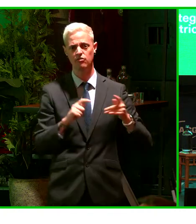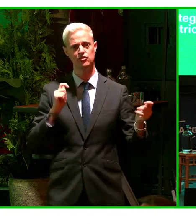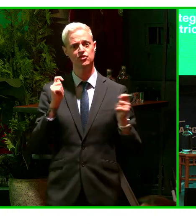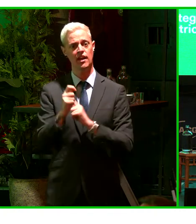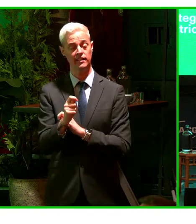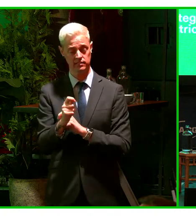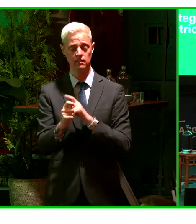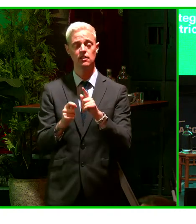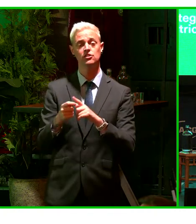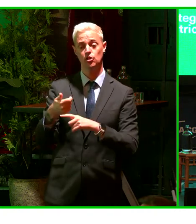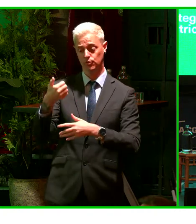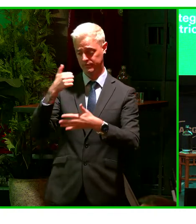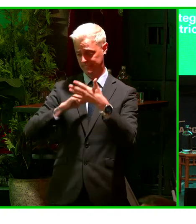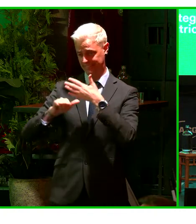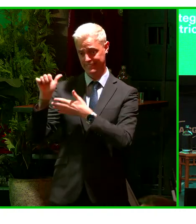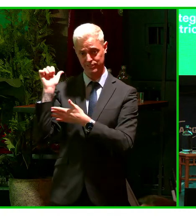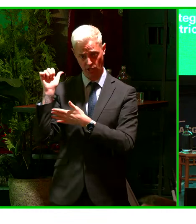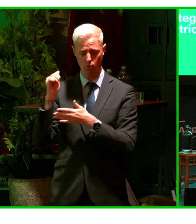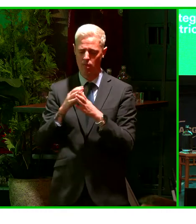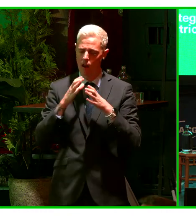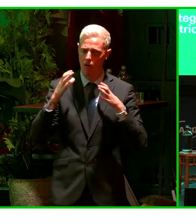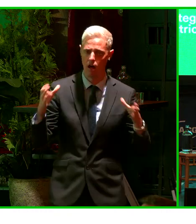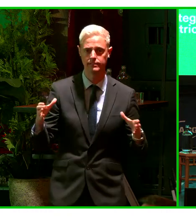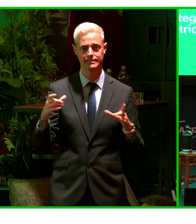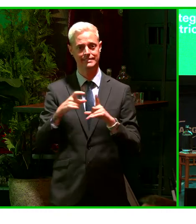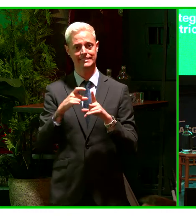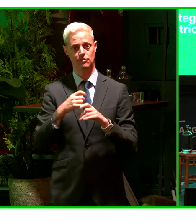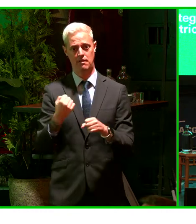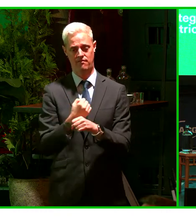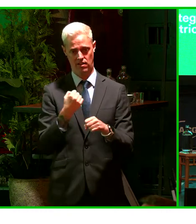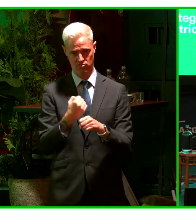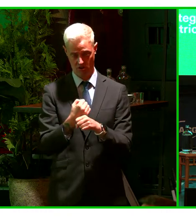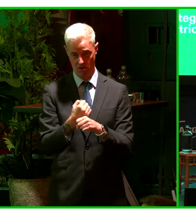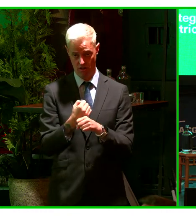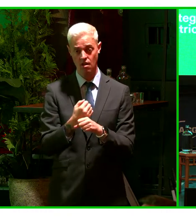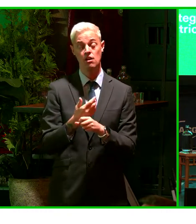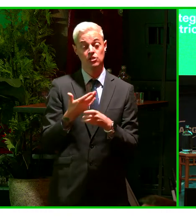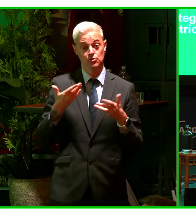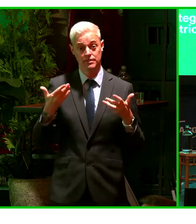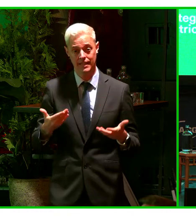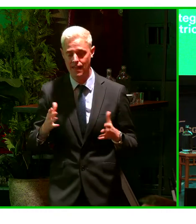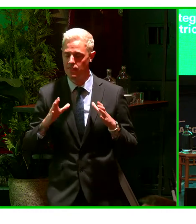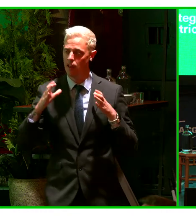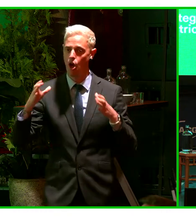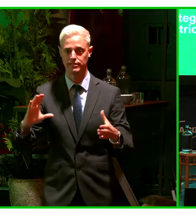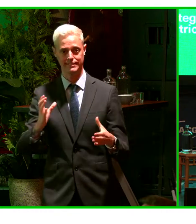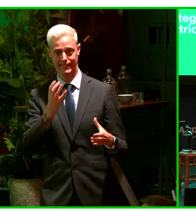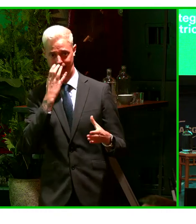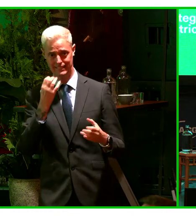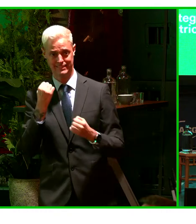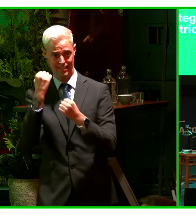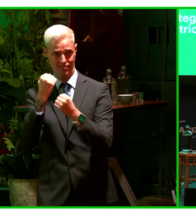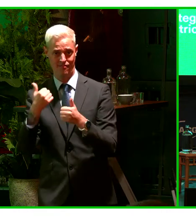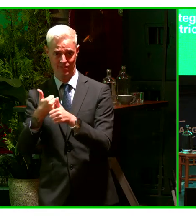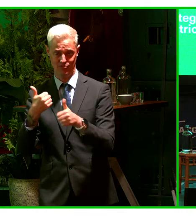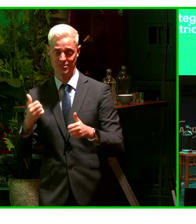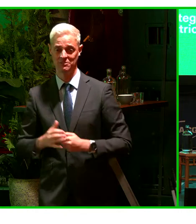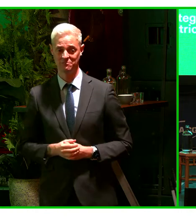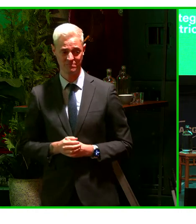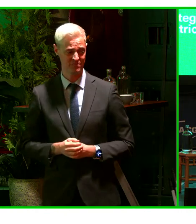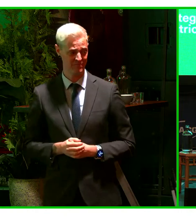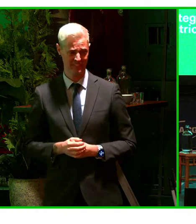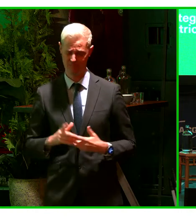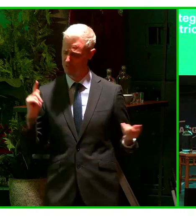largest manufacturer of diesel engines in the world. Today, we're the largest manufacturer of gas engines in the world. So huge changes.